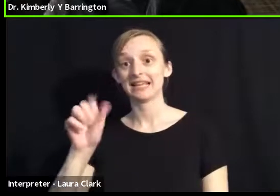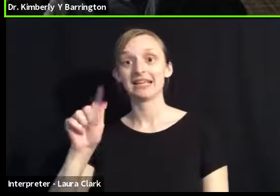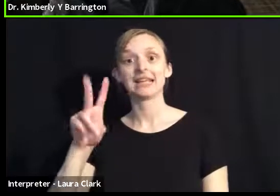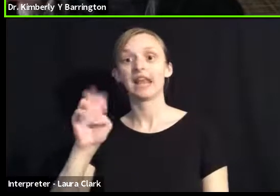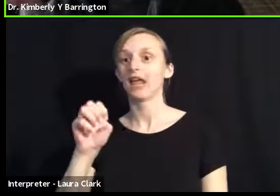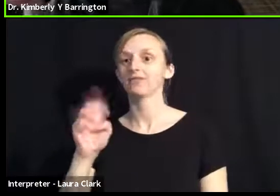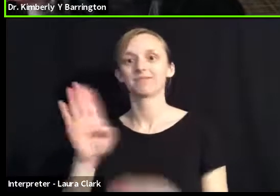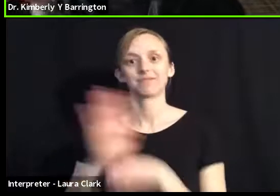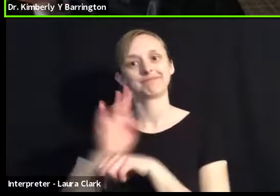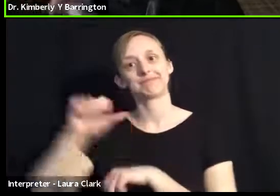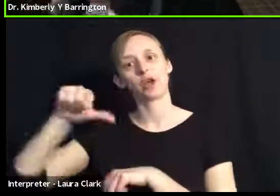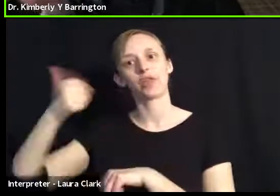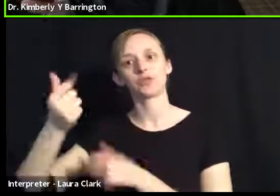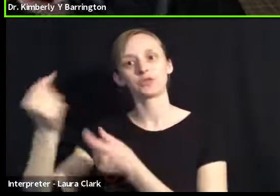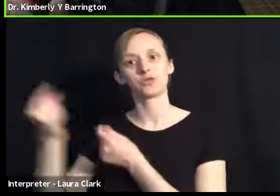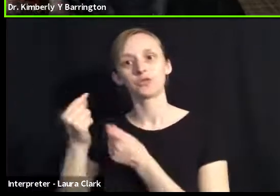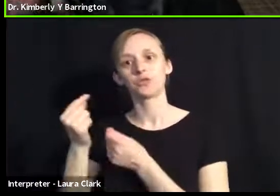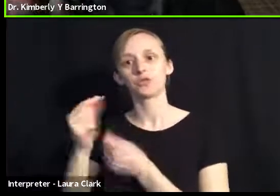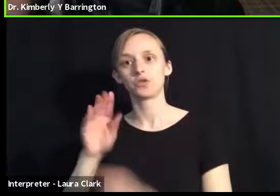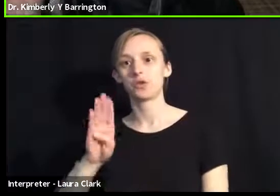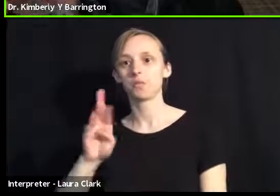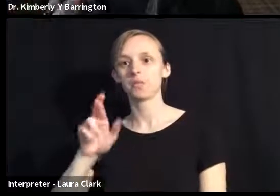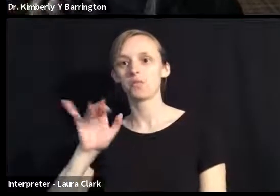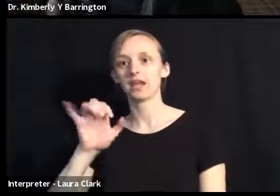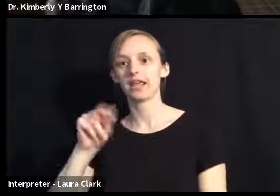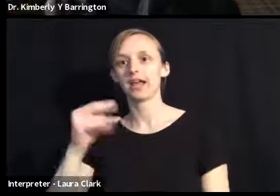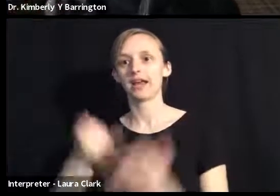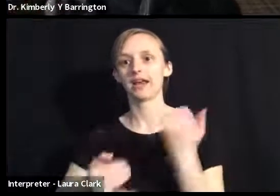assignment and Breon Edwards, all the way,